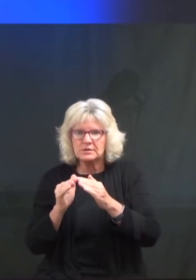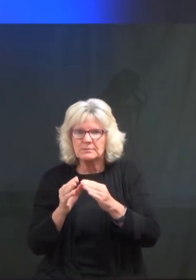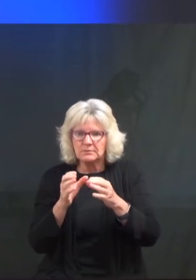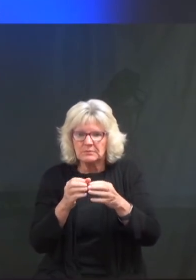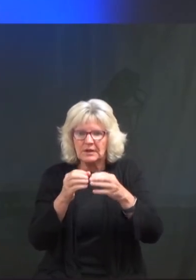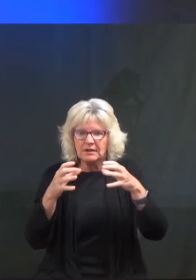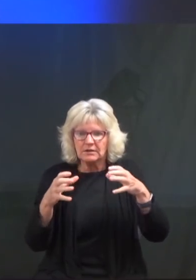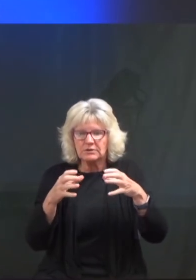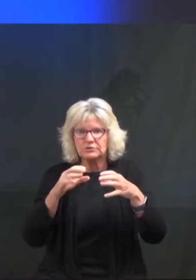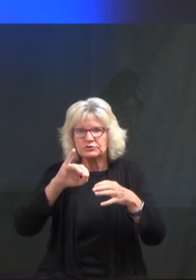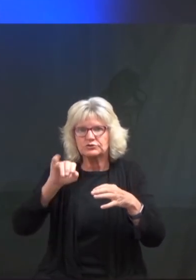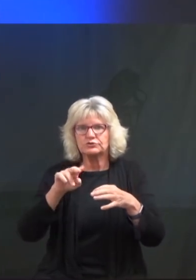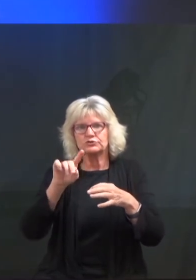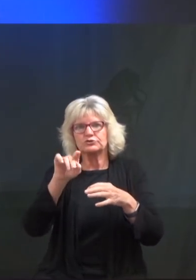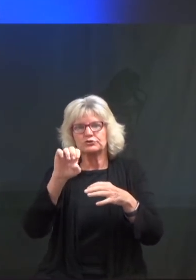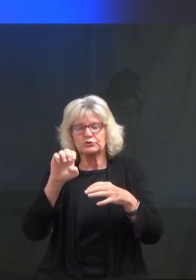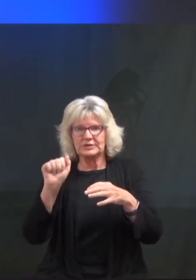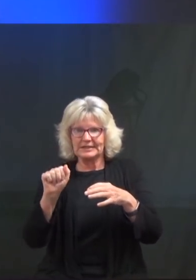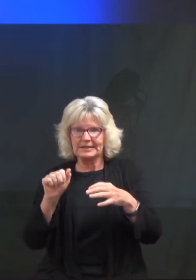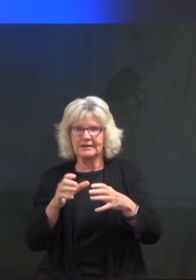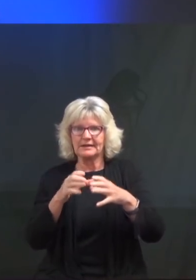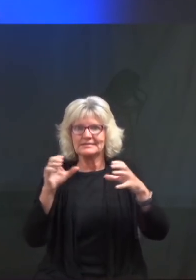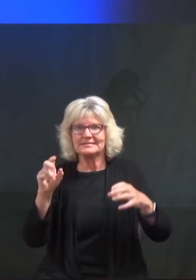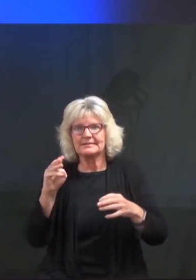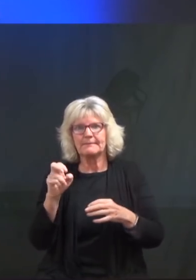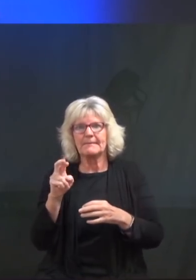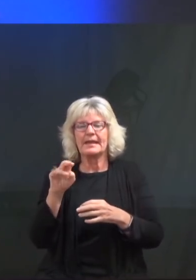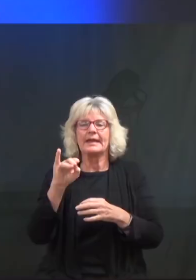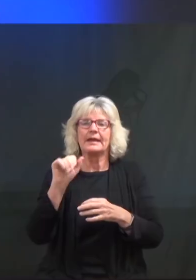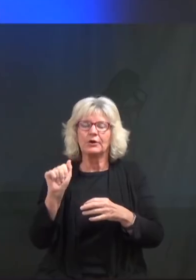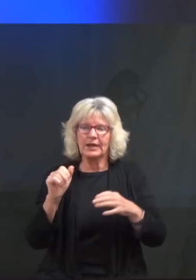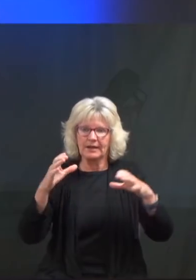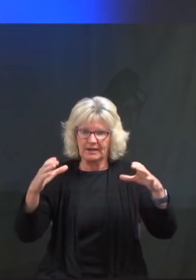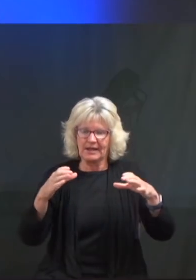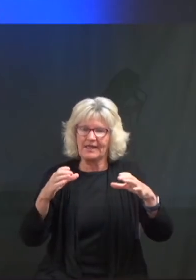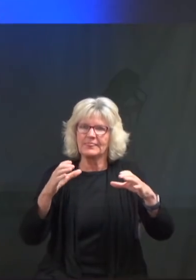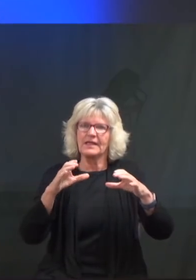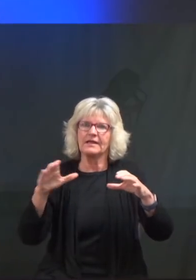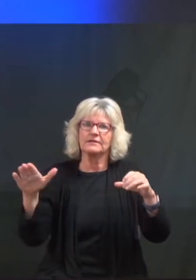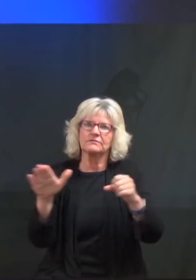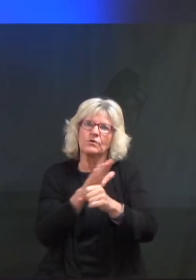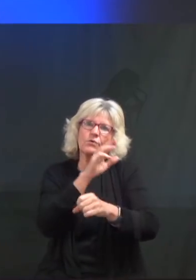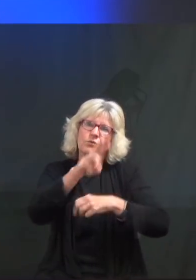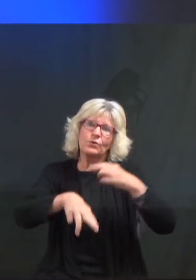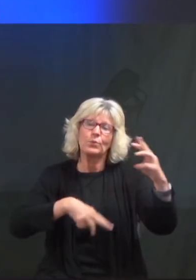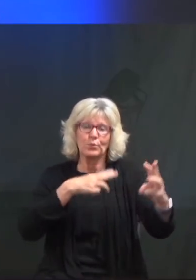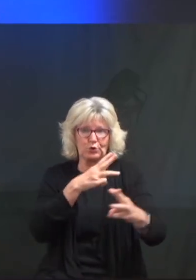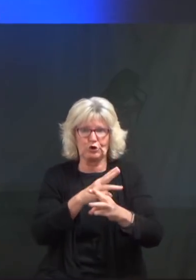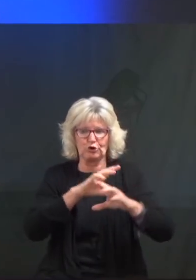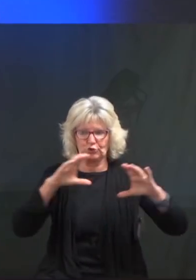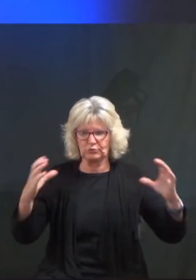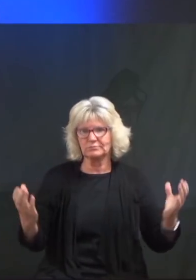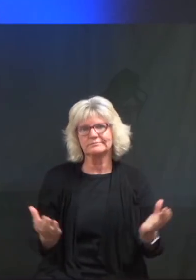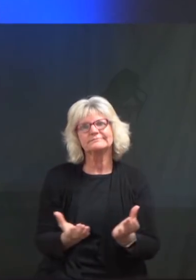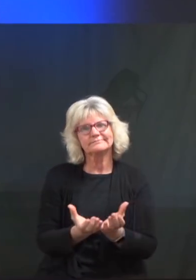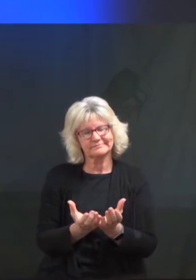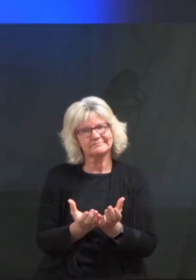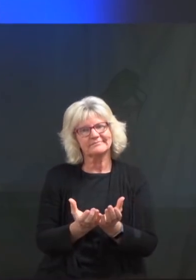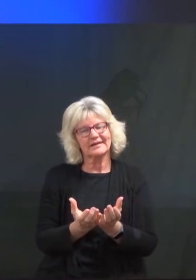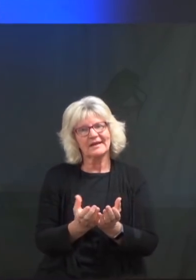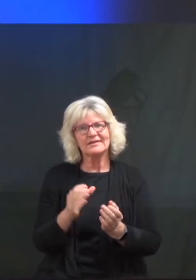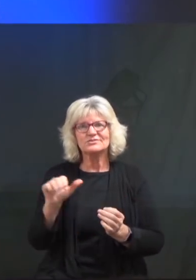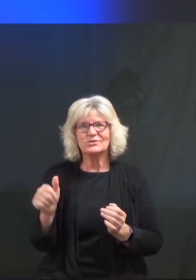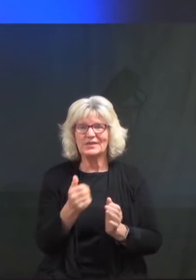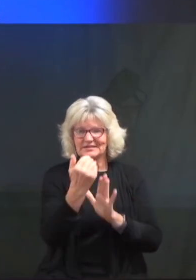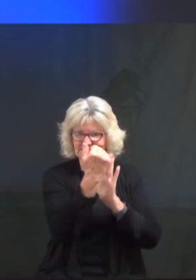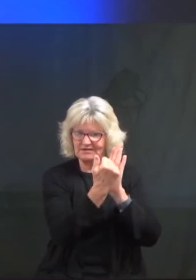earth. Well, Jerusalem, Judea area is the first, and then Samaria area, and then the ends of the world. So that's another little